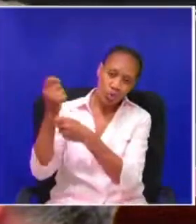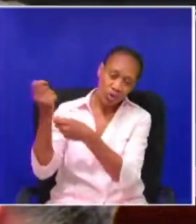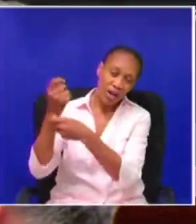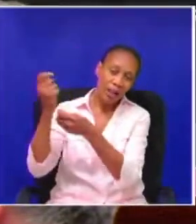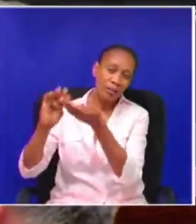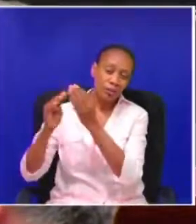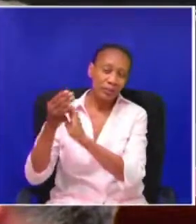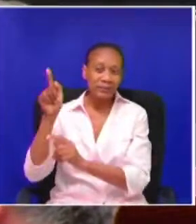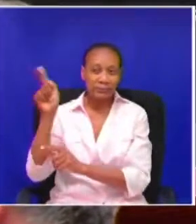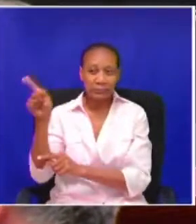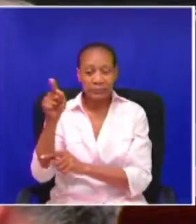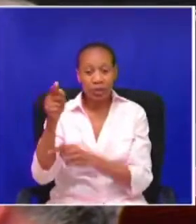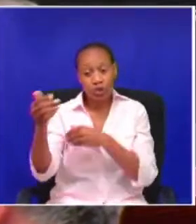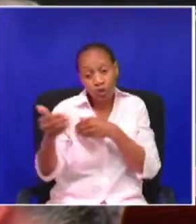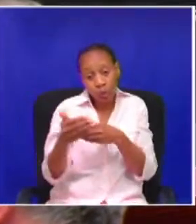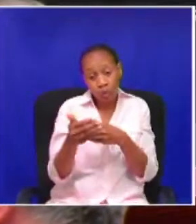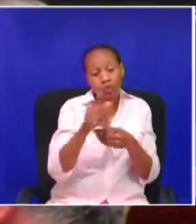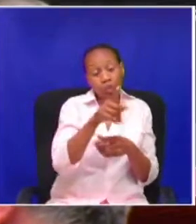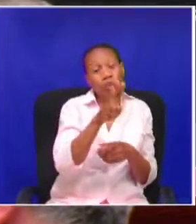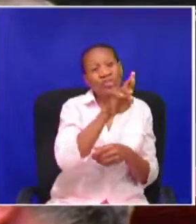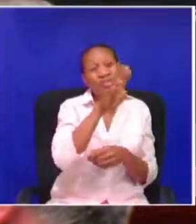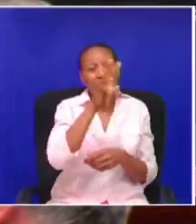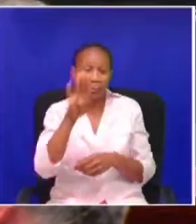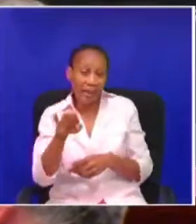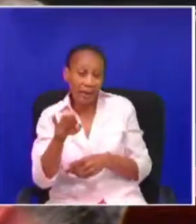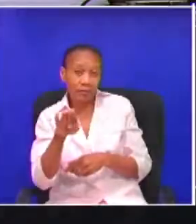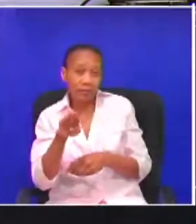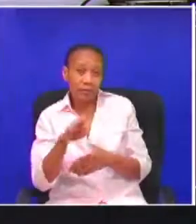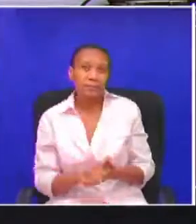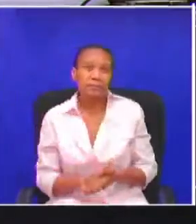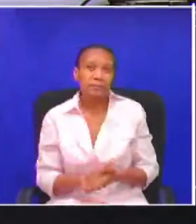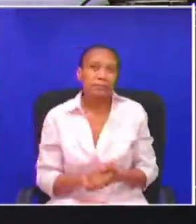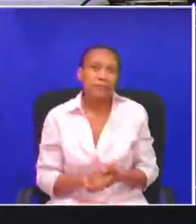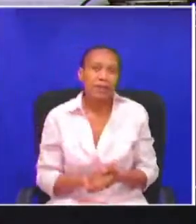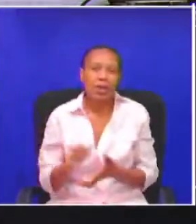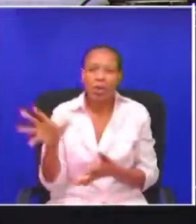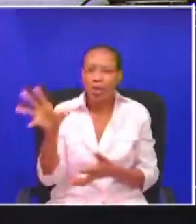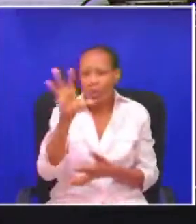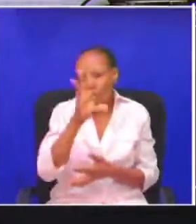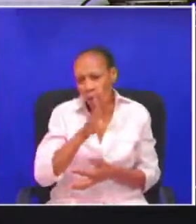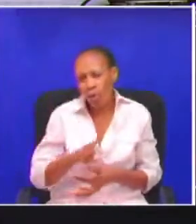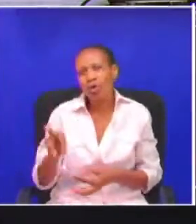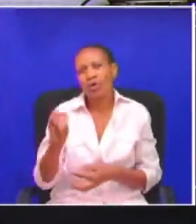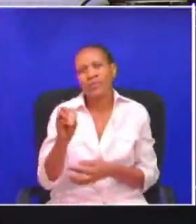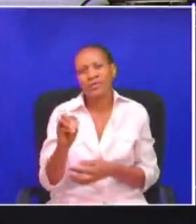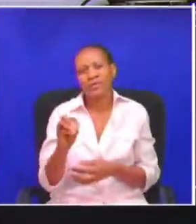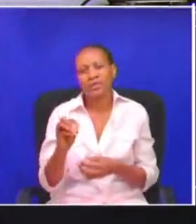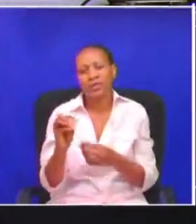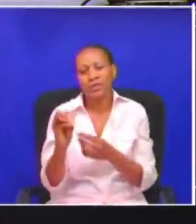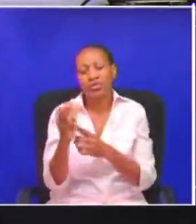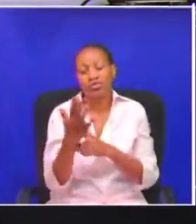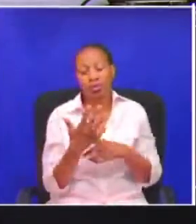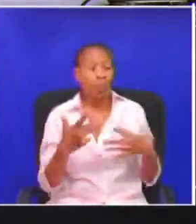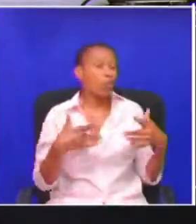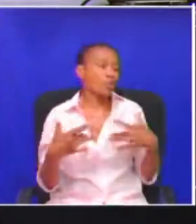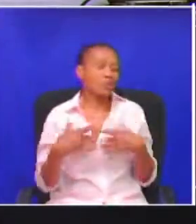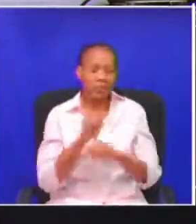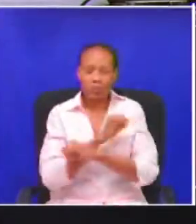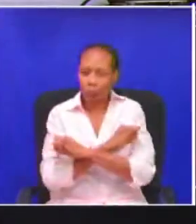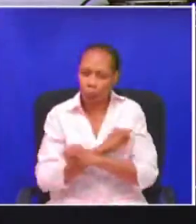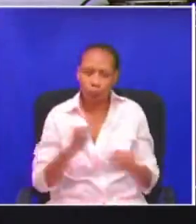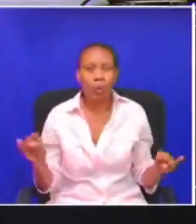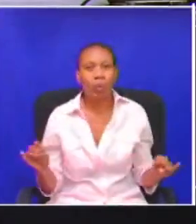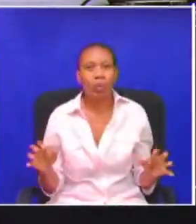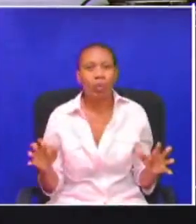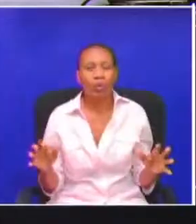surrounding the mineral resource of Richards Bay. This has raised great concerns, and this has